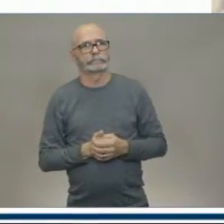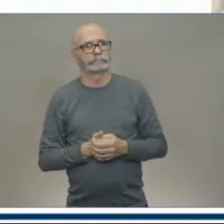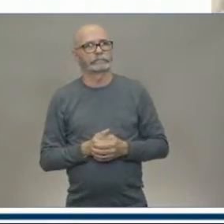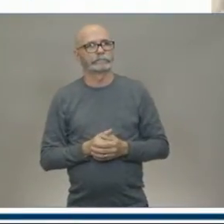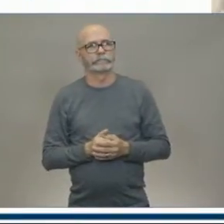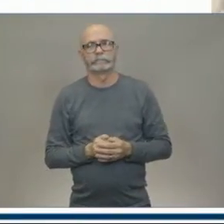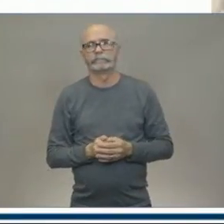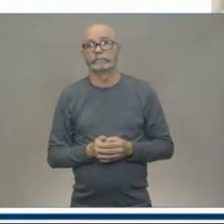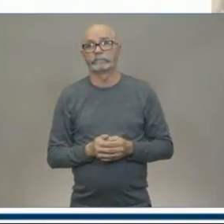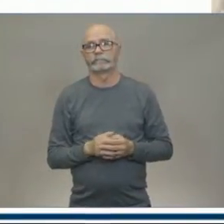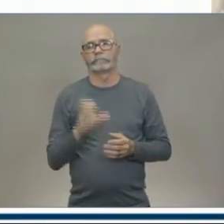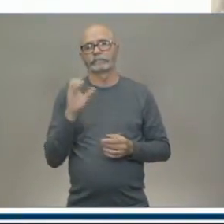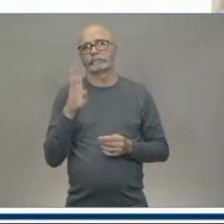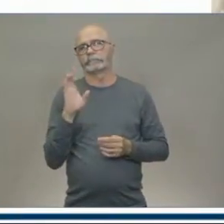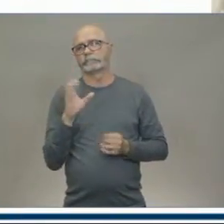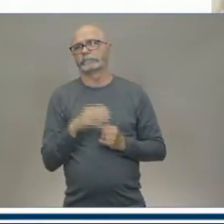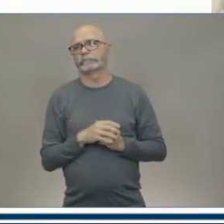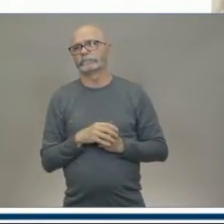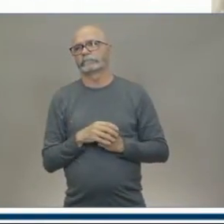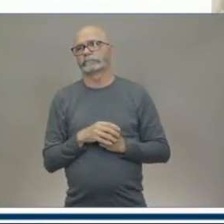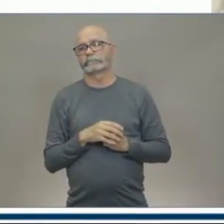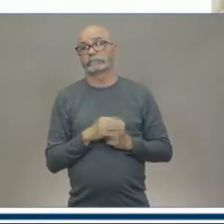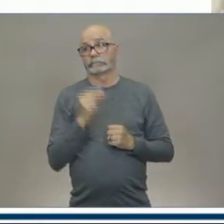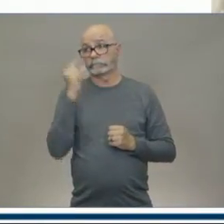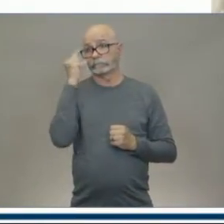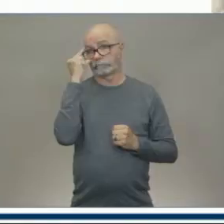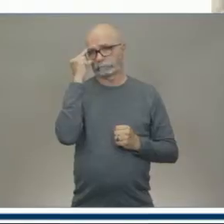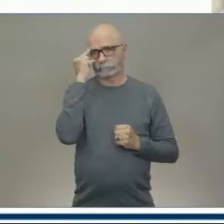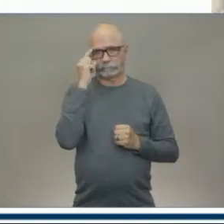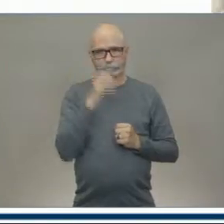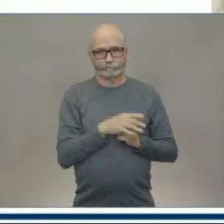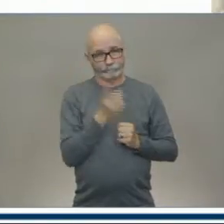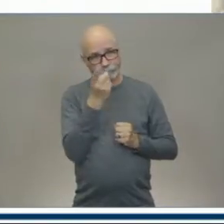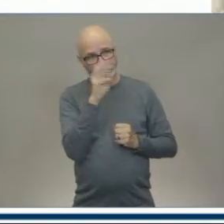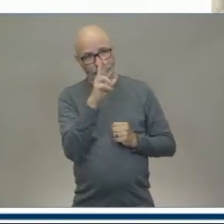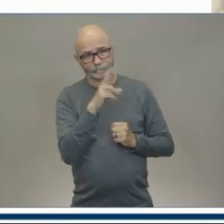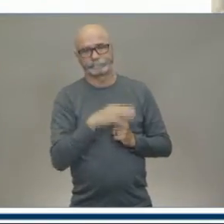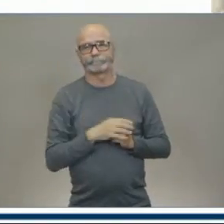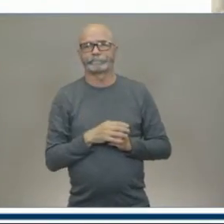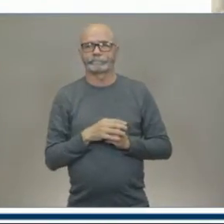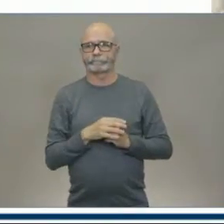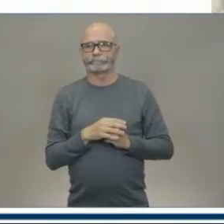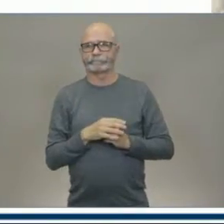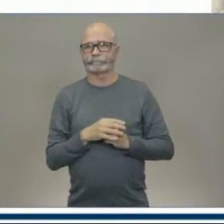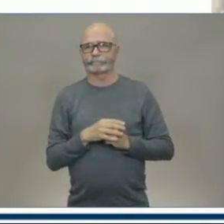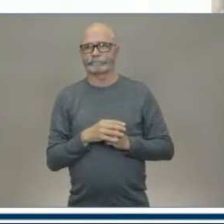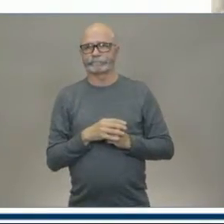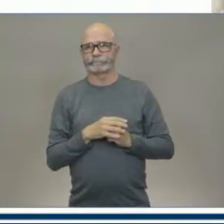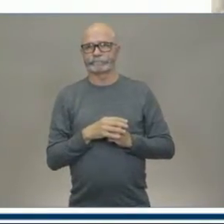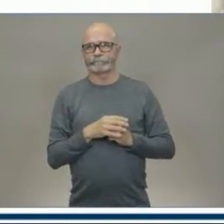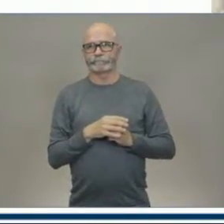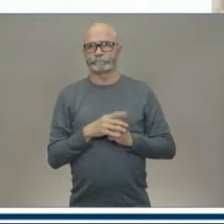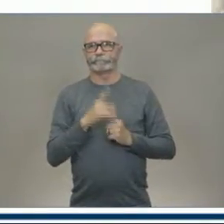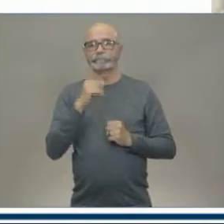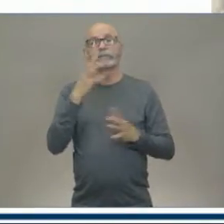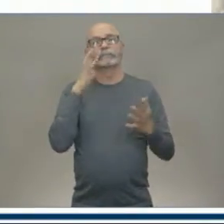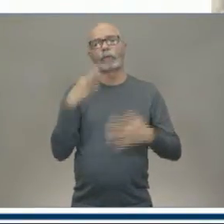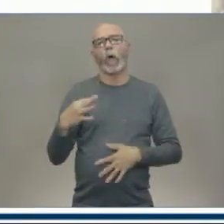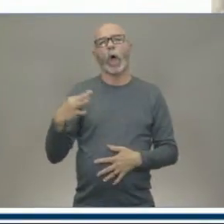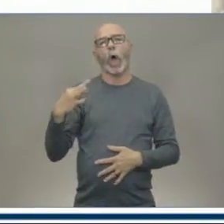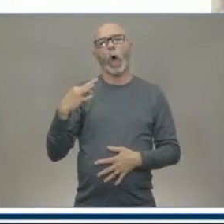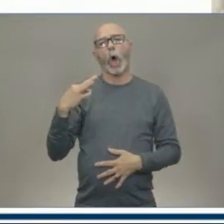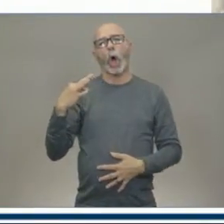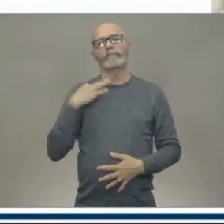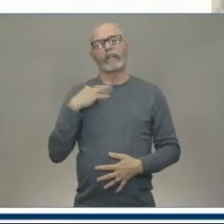at CBC. Dr. Strang, in regards to the voluntary testing for asymptomatic bar and